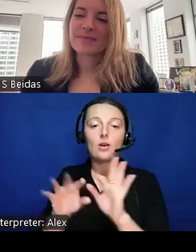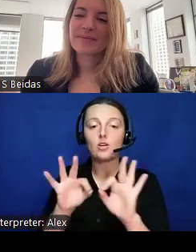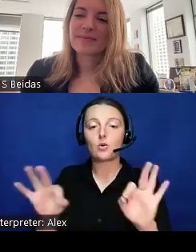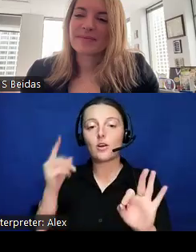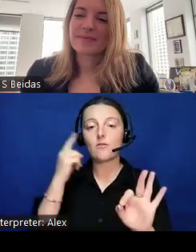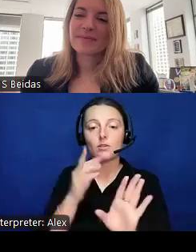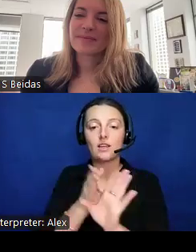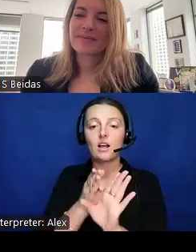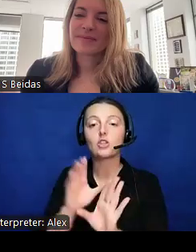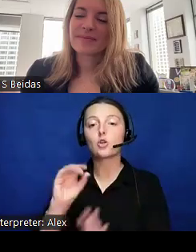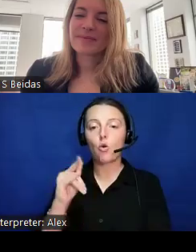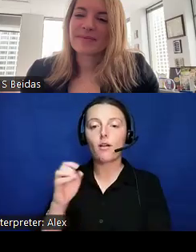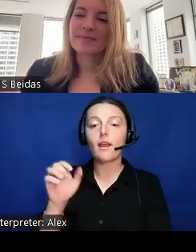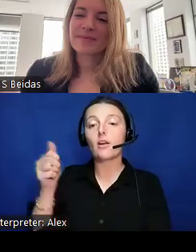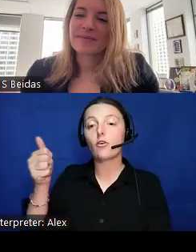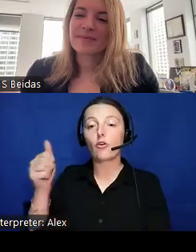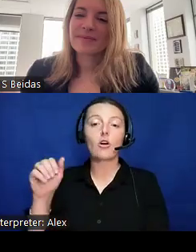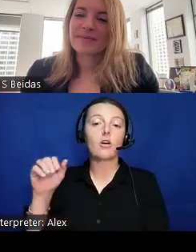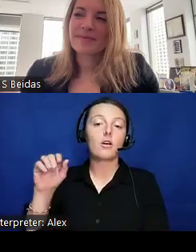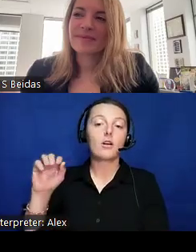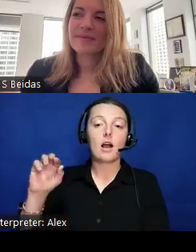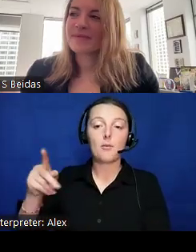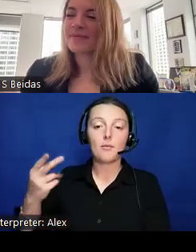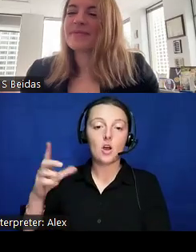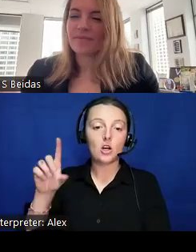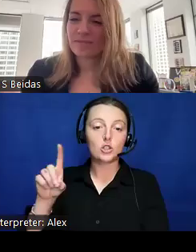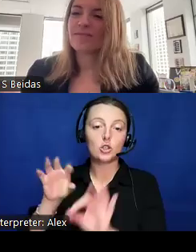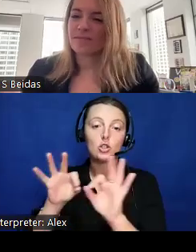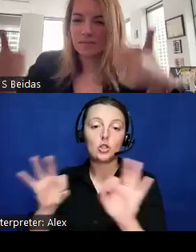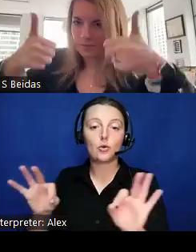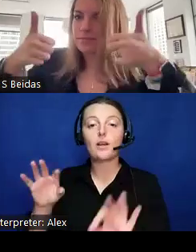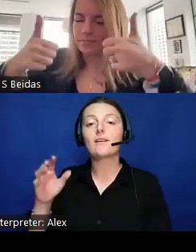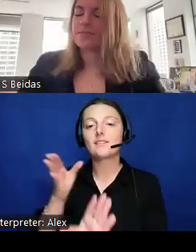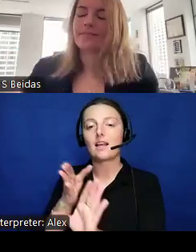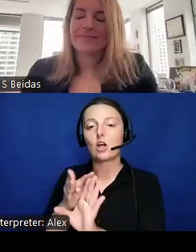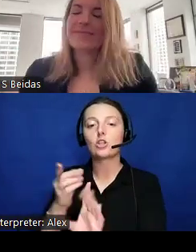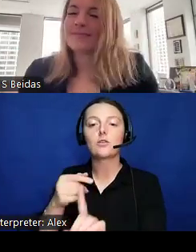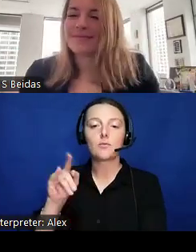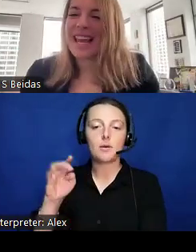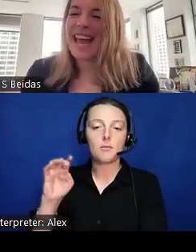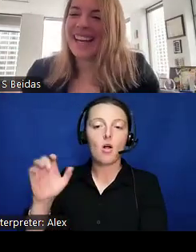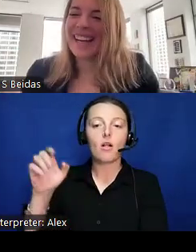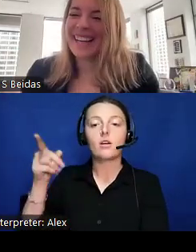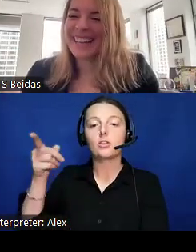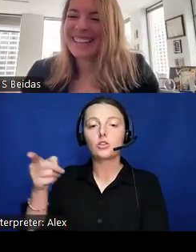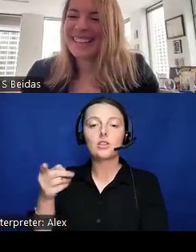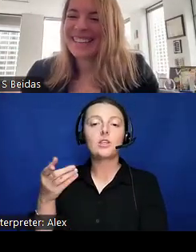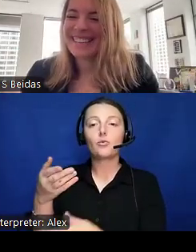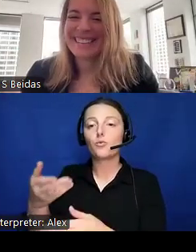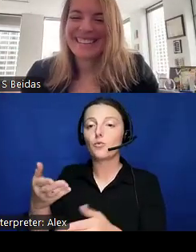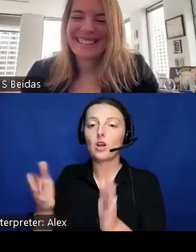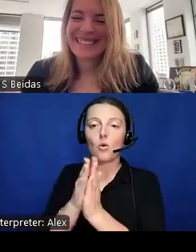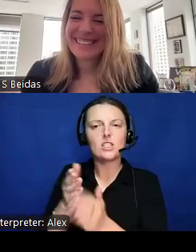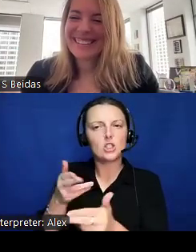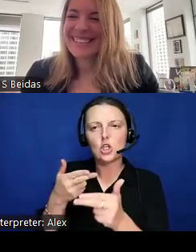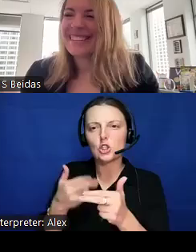psychology from Temple. She's the recipient of a number of awards that I won't go into all the detail of. She has requested a short intro because she really wants